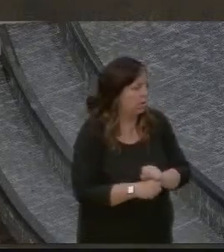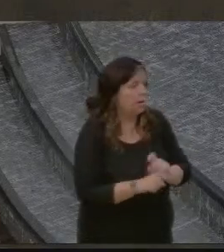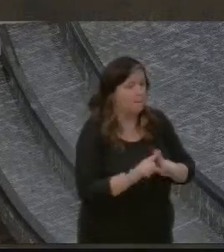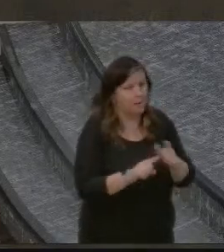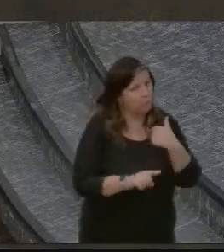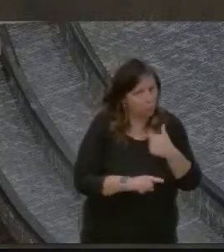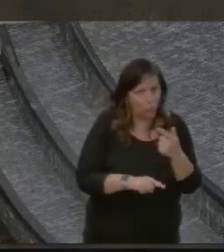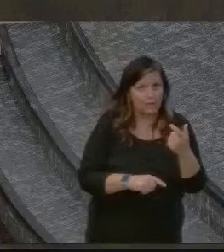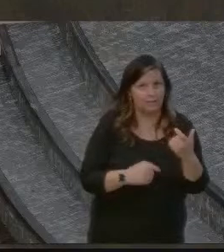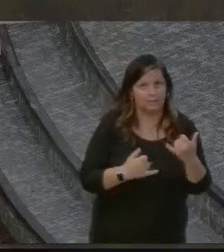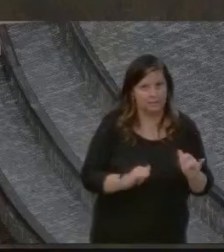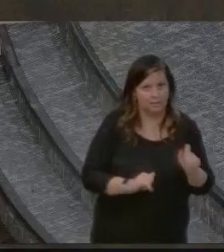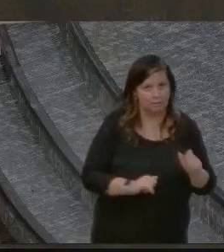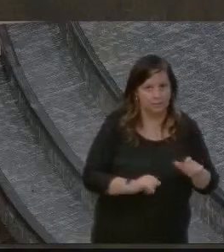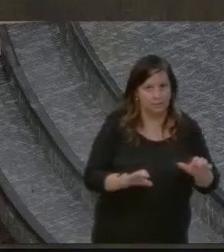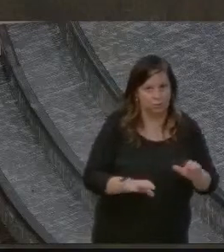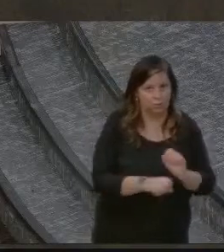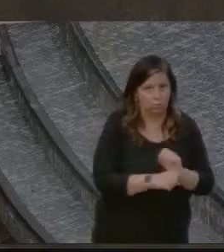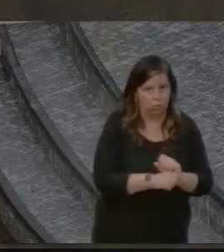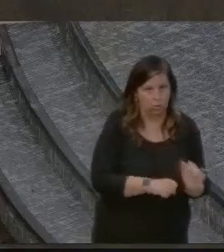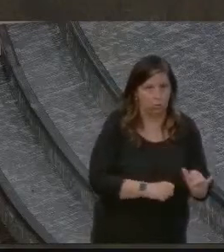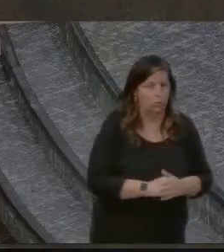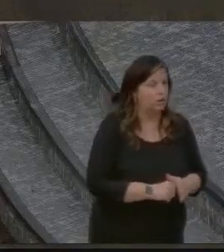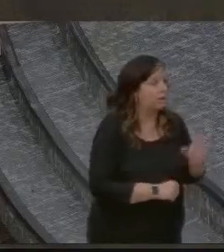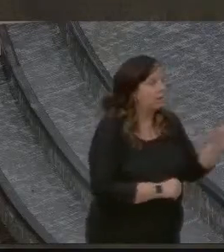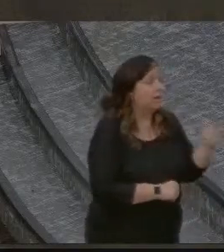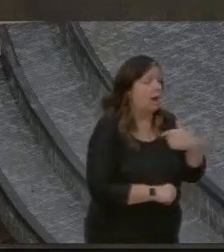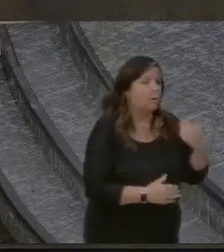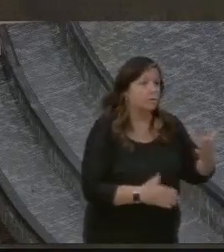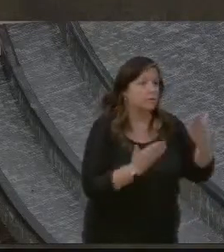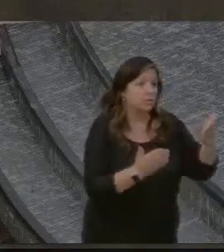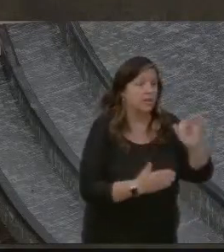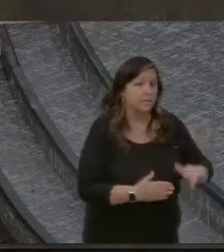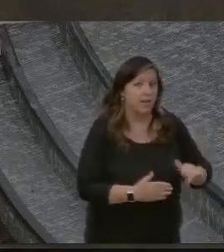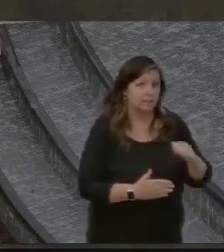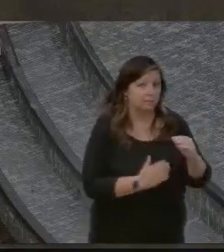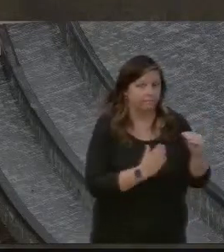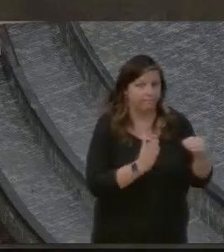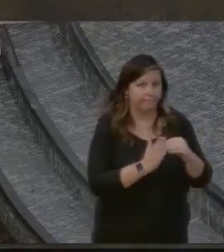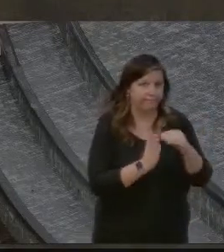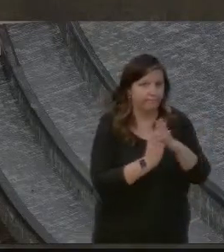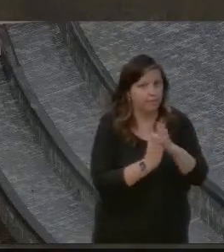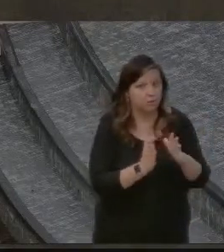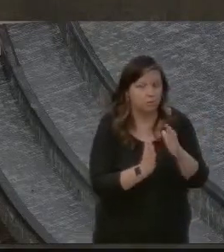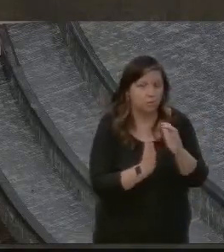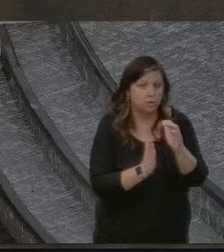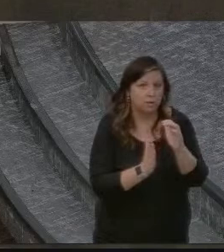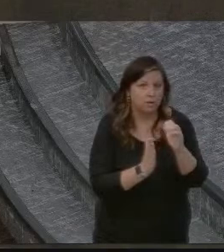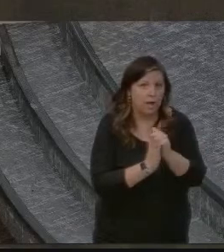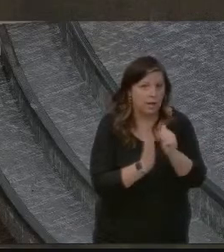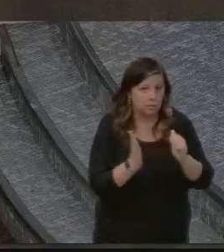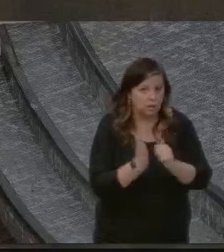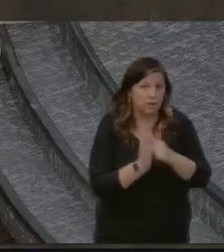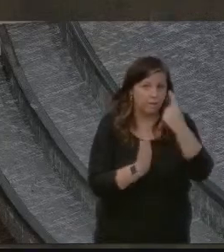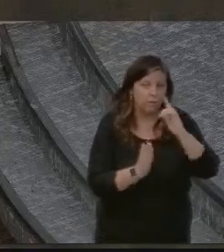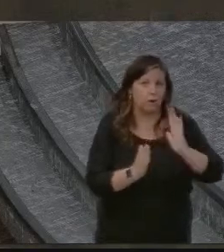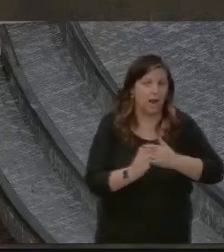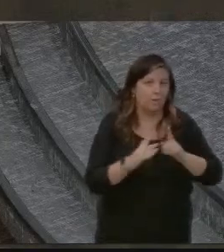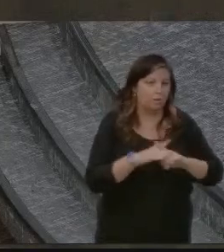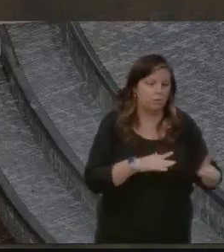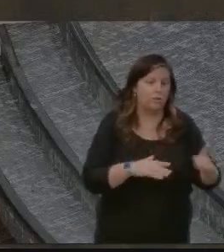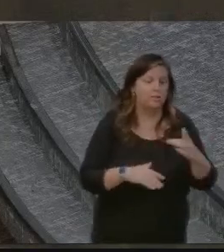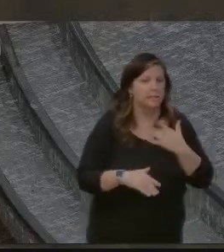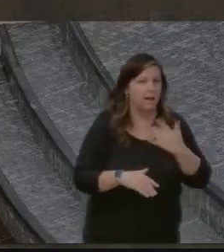agenda items for our retreat, if not this next one, the next one? Because again, I think we've kind of taken a little bit of a side trip